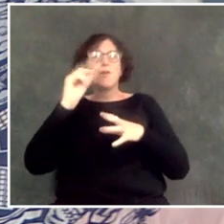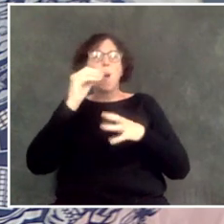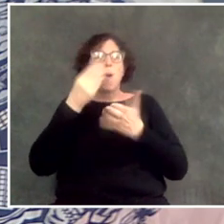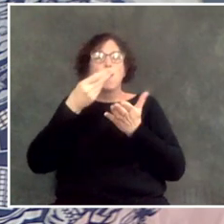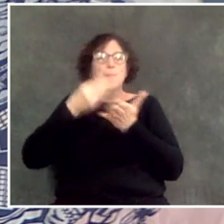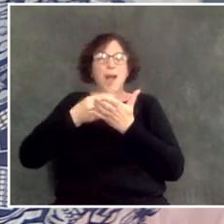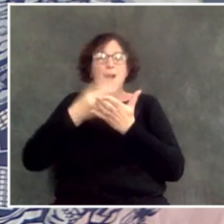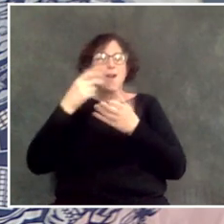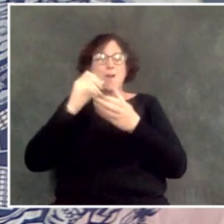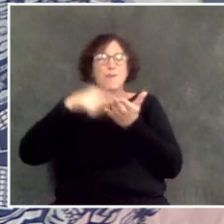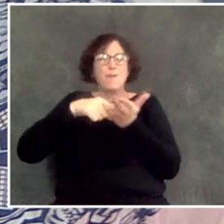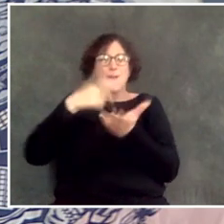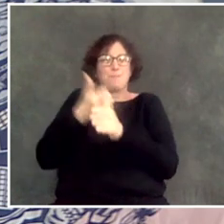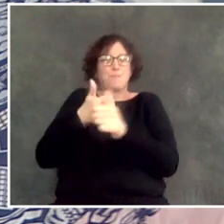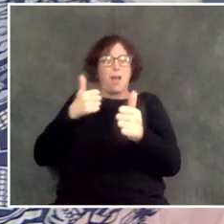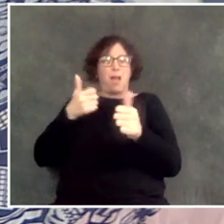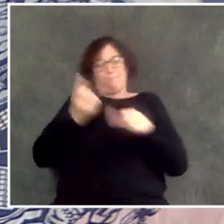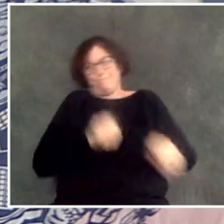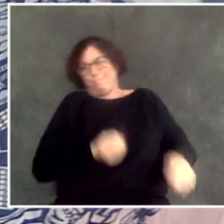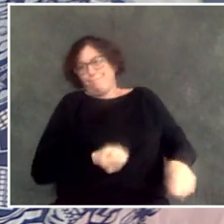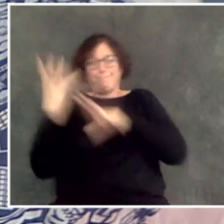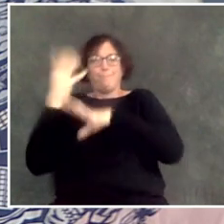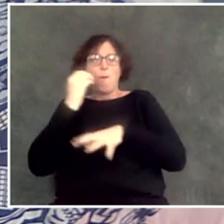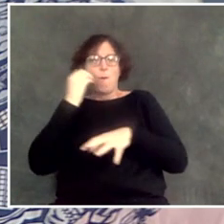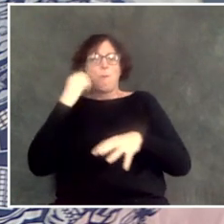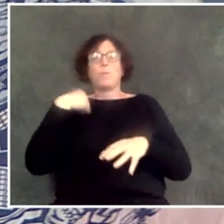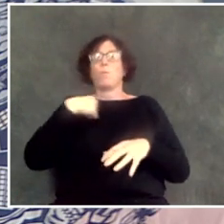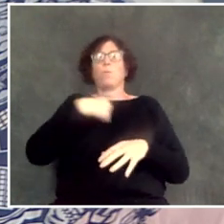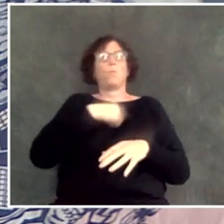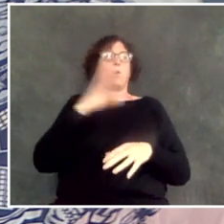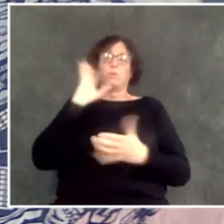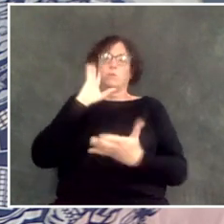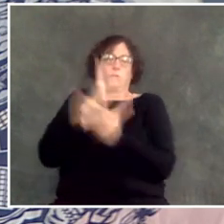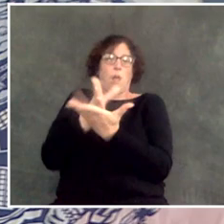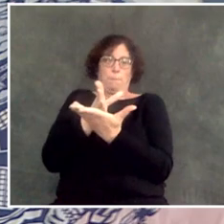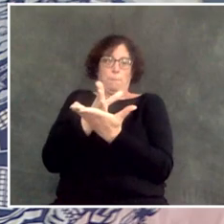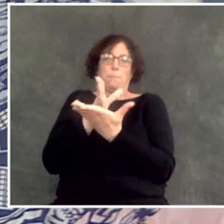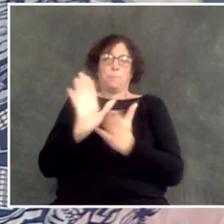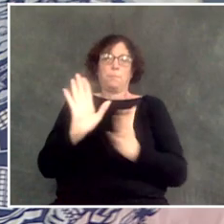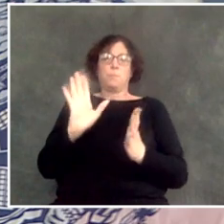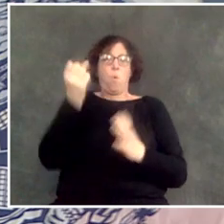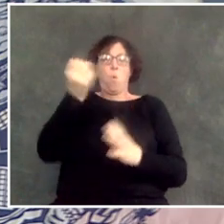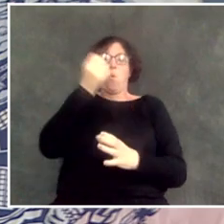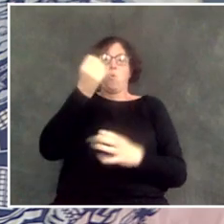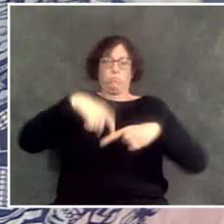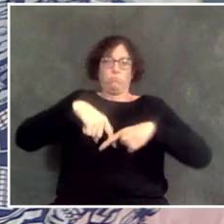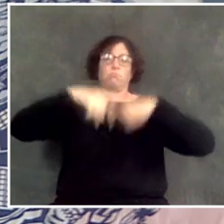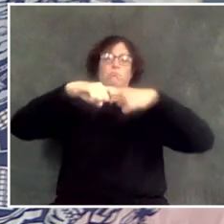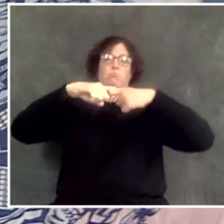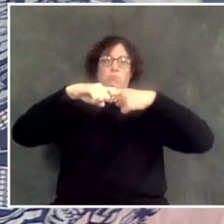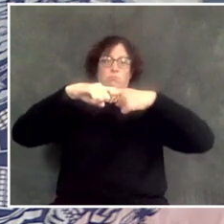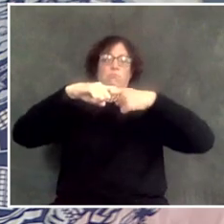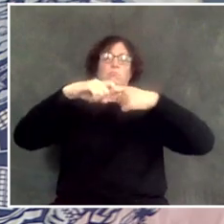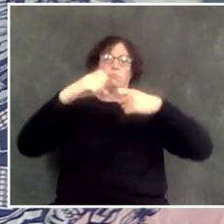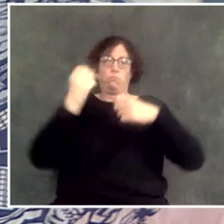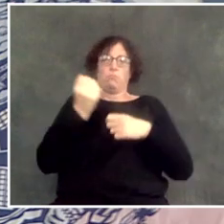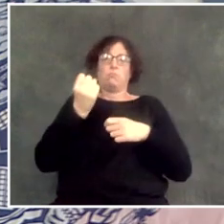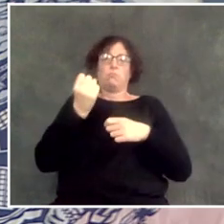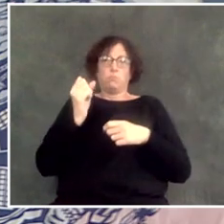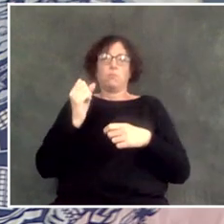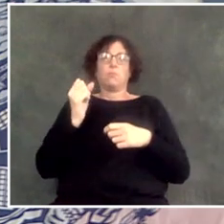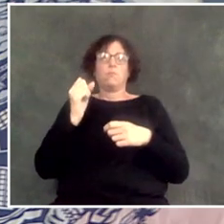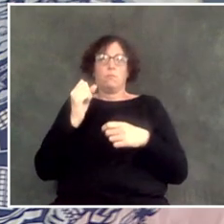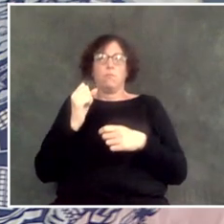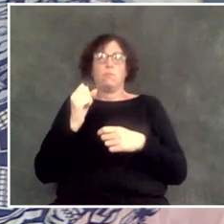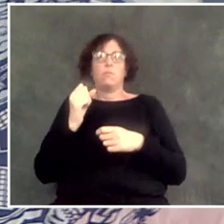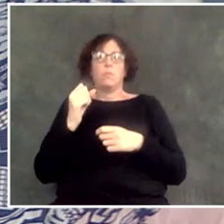good reality in a sad backdrop, is we got wave after wave of agreement from the real estate